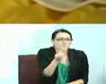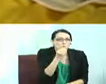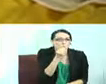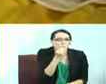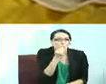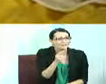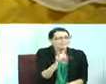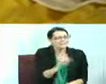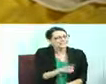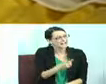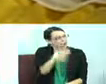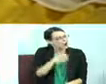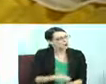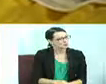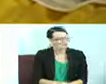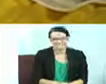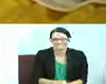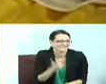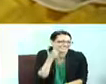hungry. Amen.